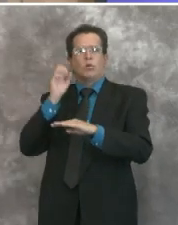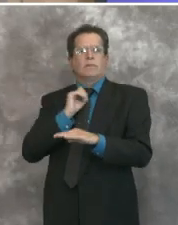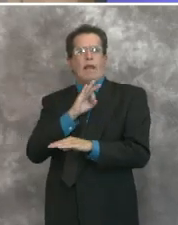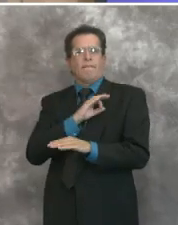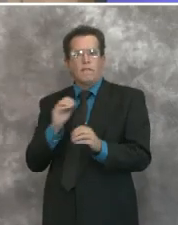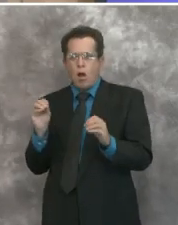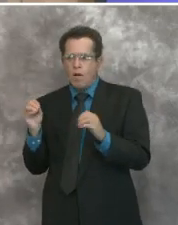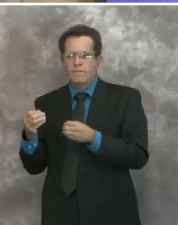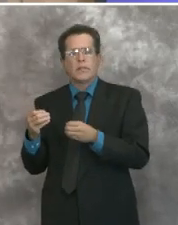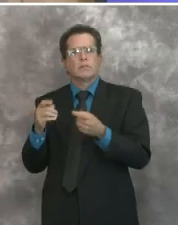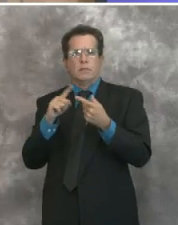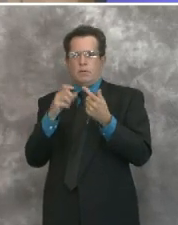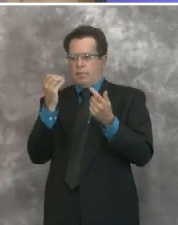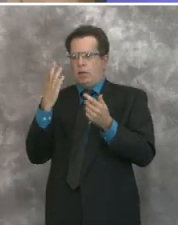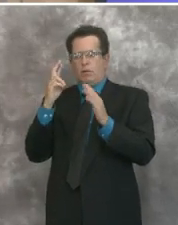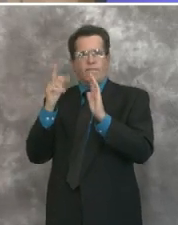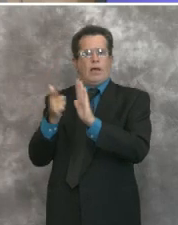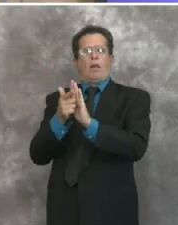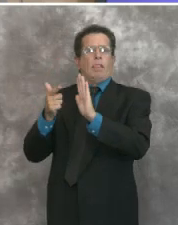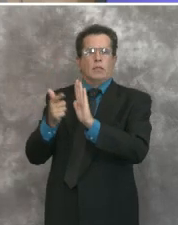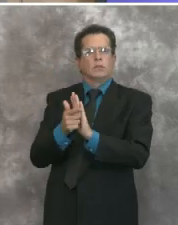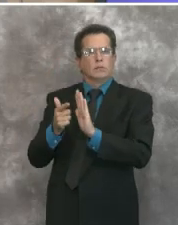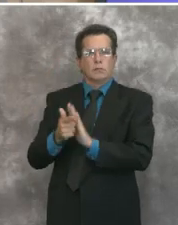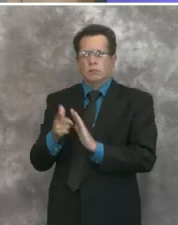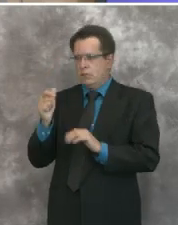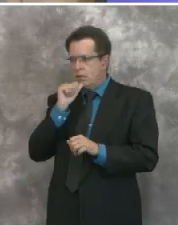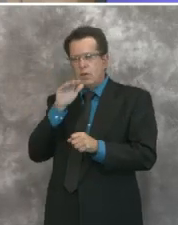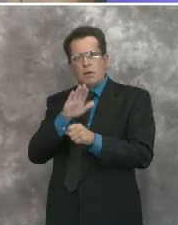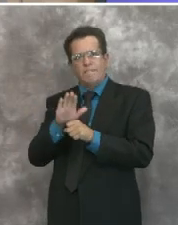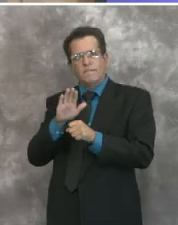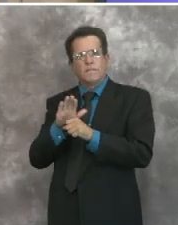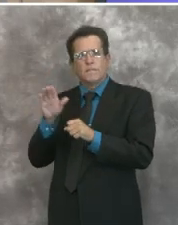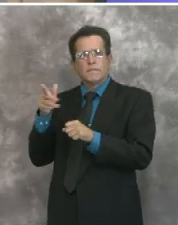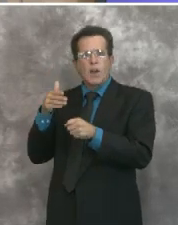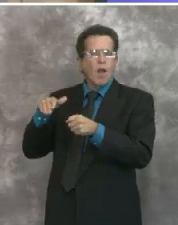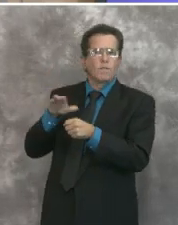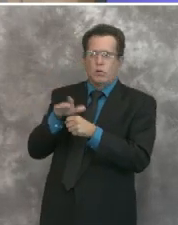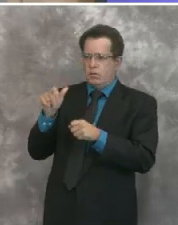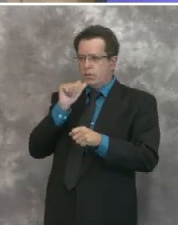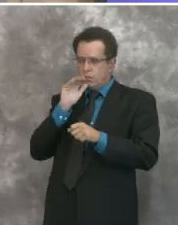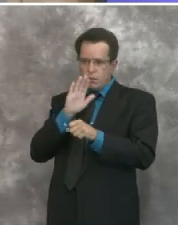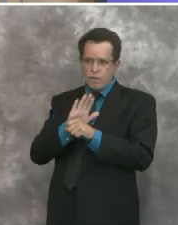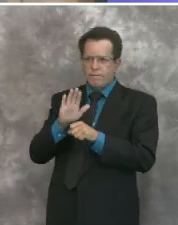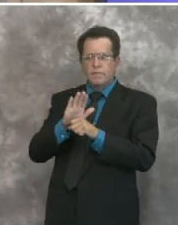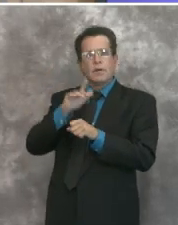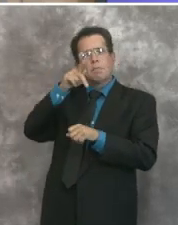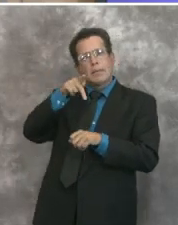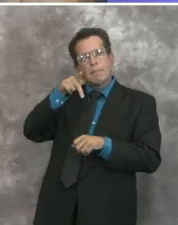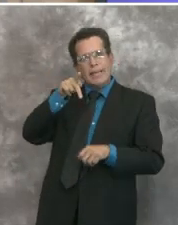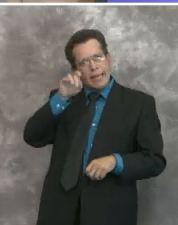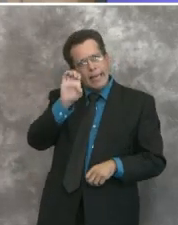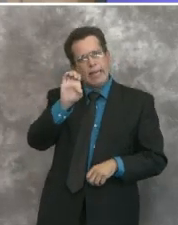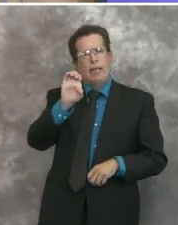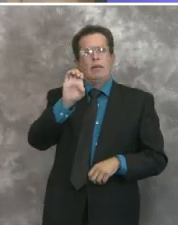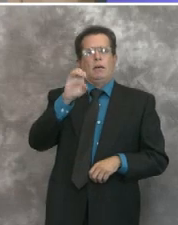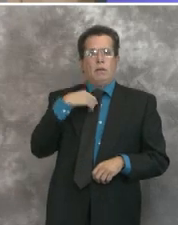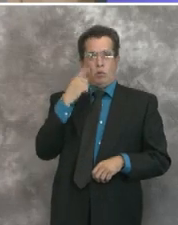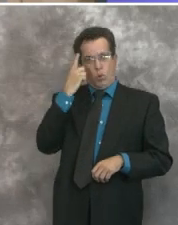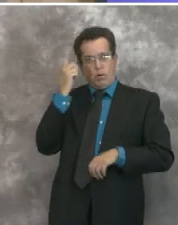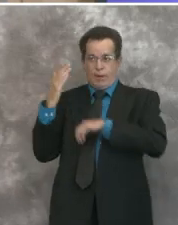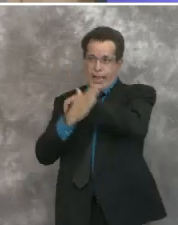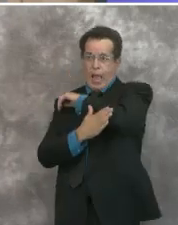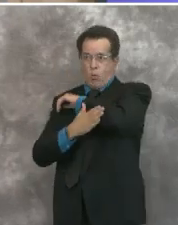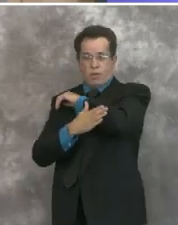leave policies that don't offer enough coverage, and not enough PPE. So I'm wondering if the county